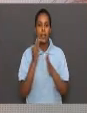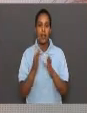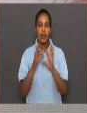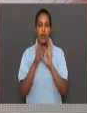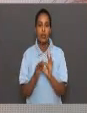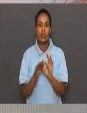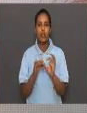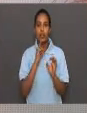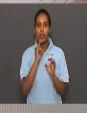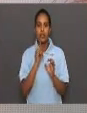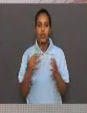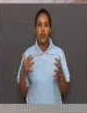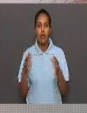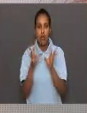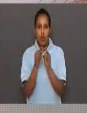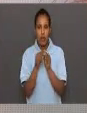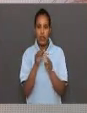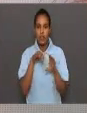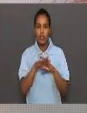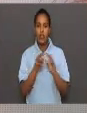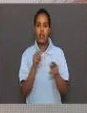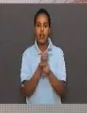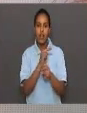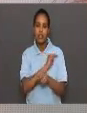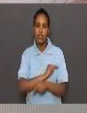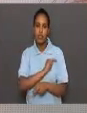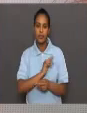Metallic bonding is collective in nature.